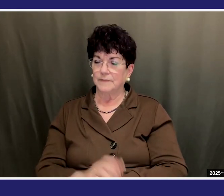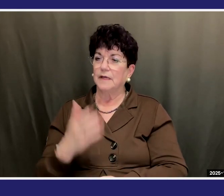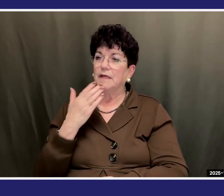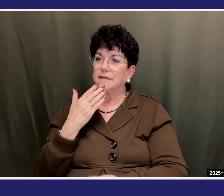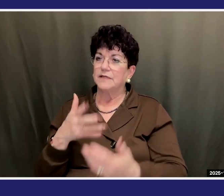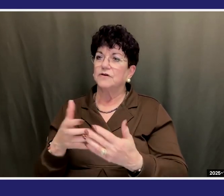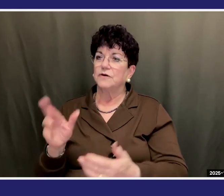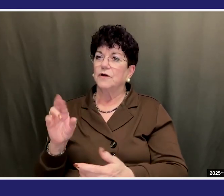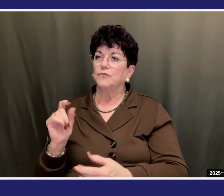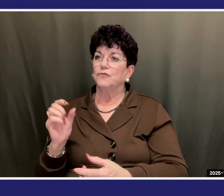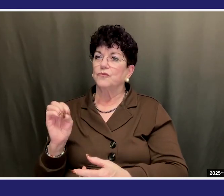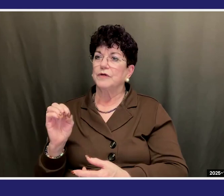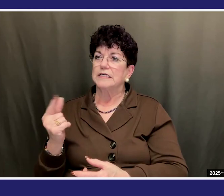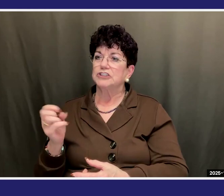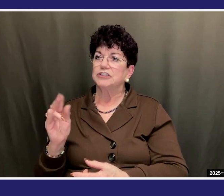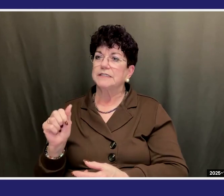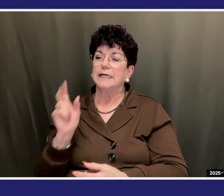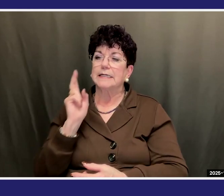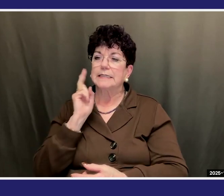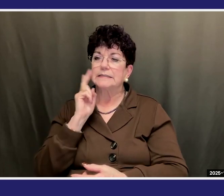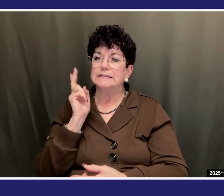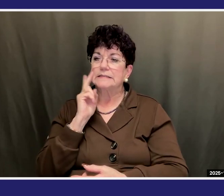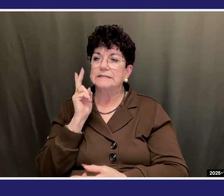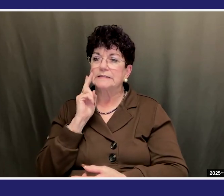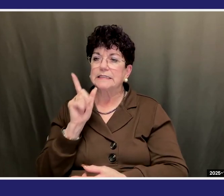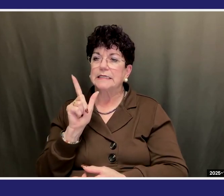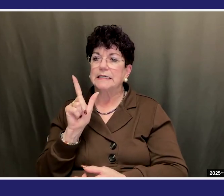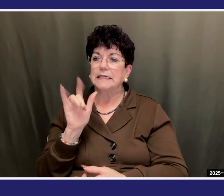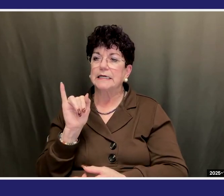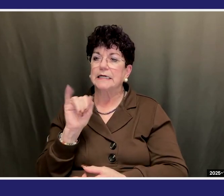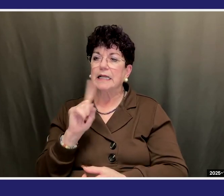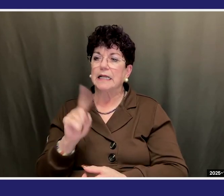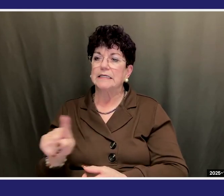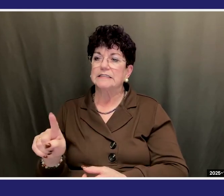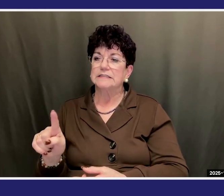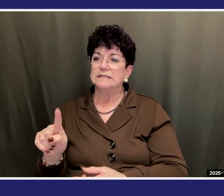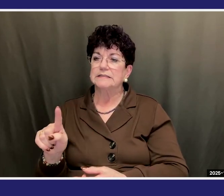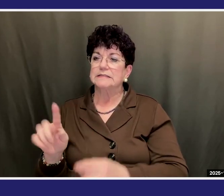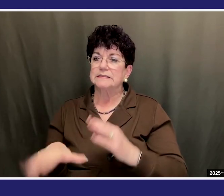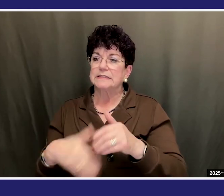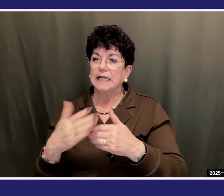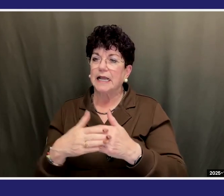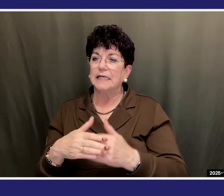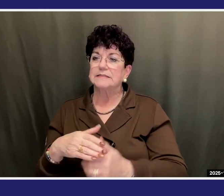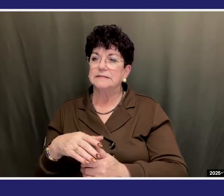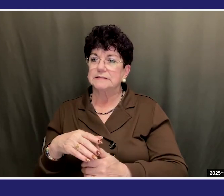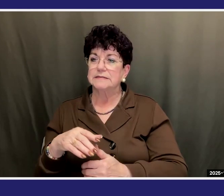Thank you very much, Regina. Let's see. Liz, looks like you're up next.